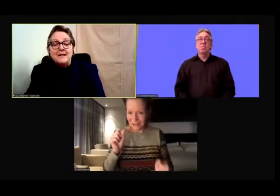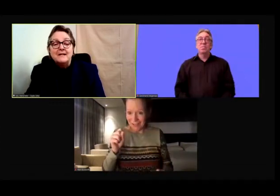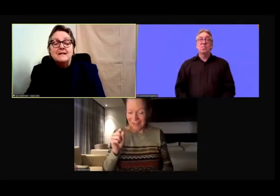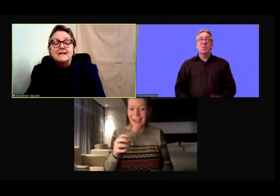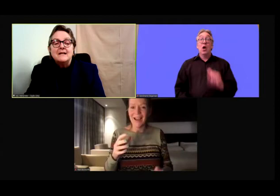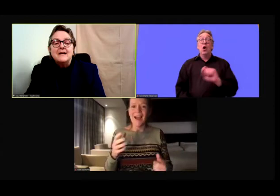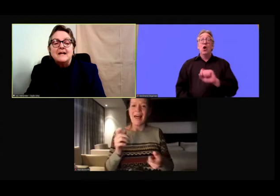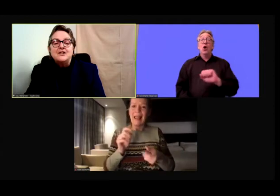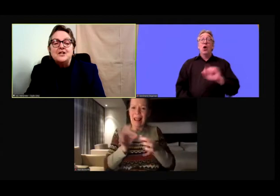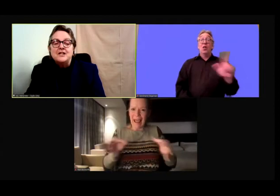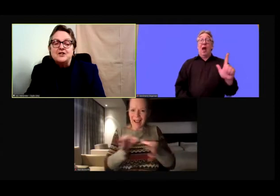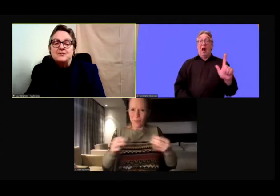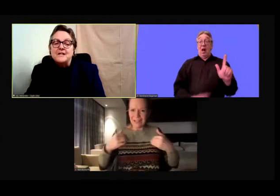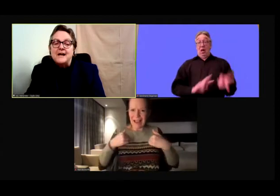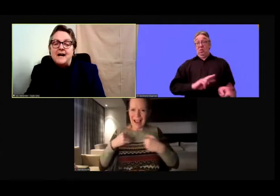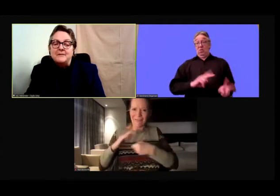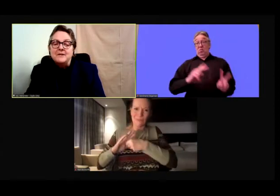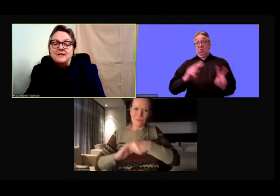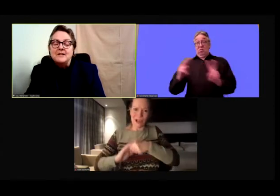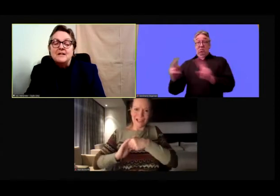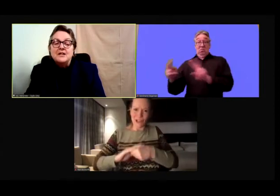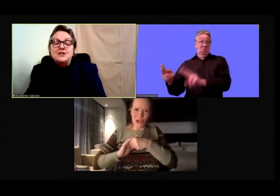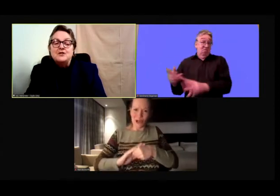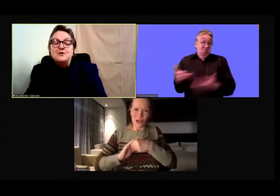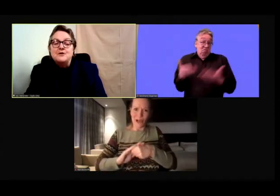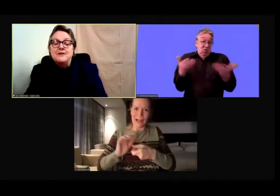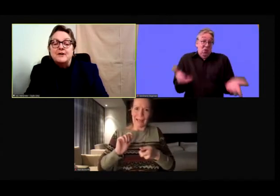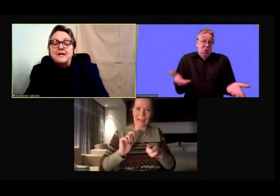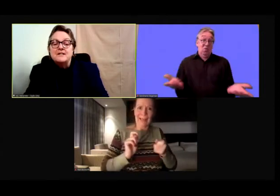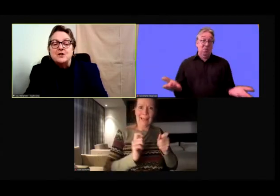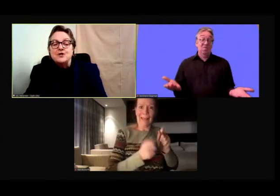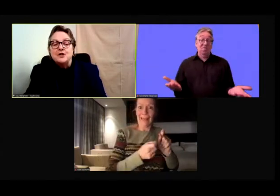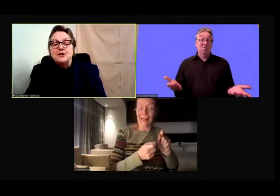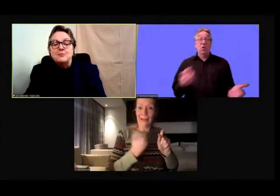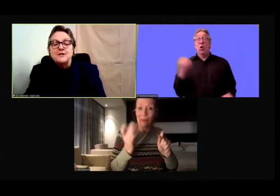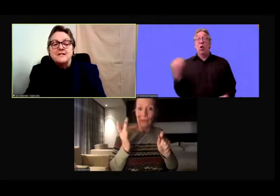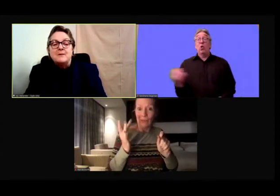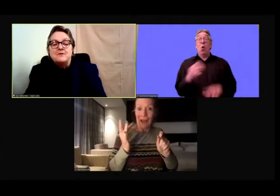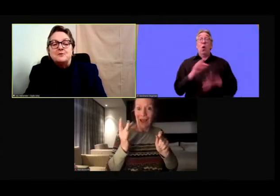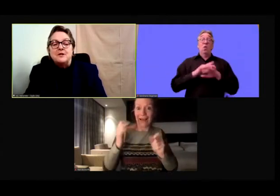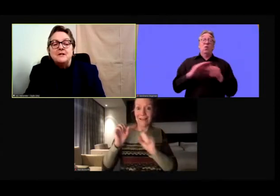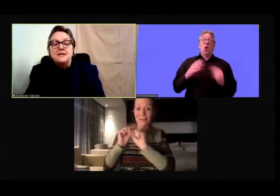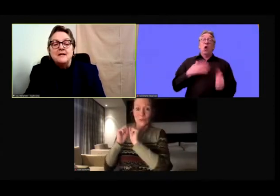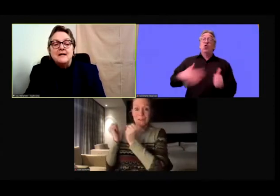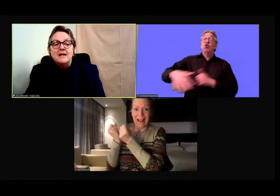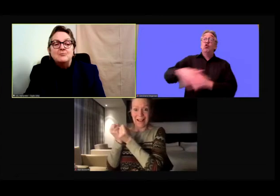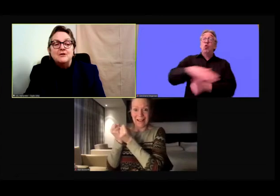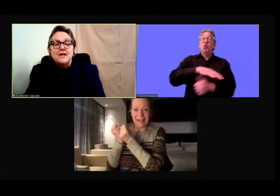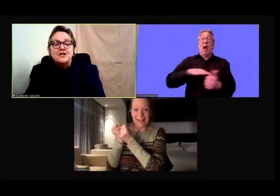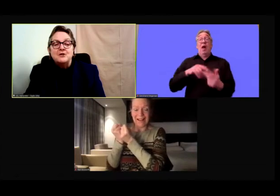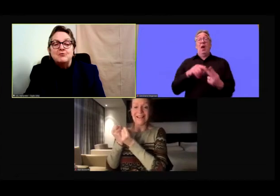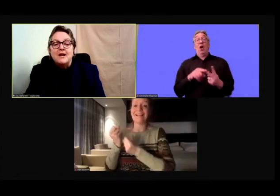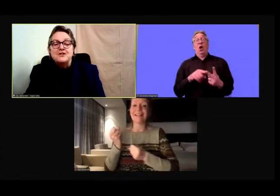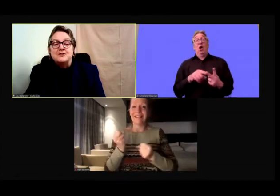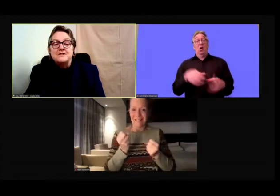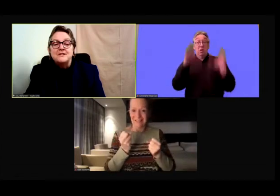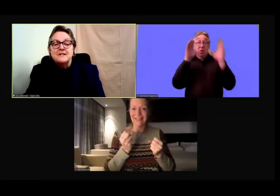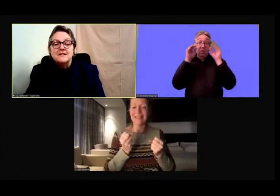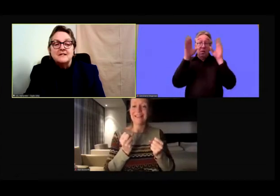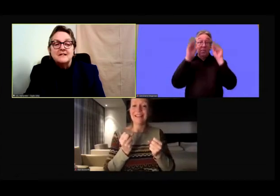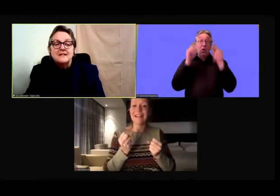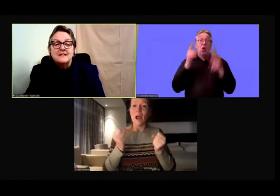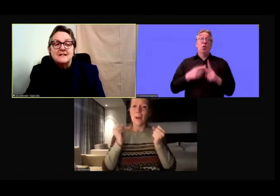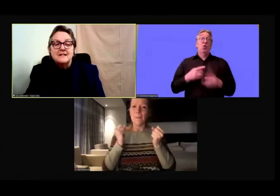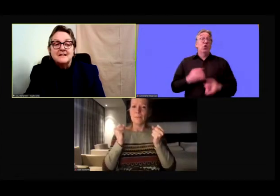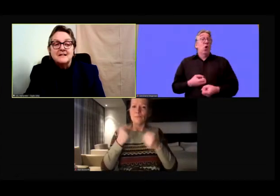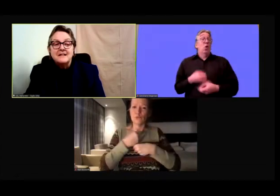Languages are dynamic and change over time due to various social, perceptual, and production